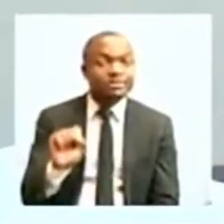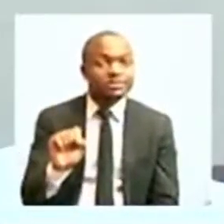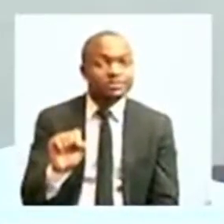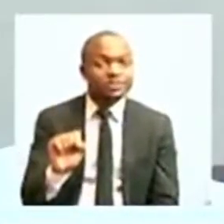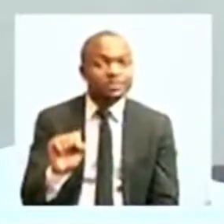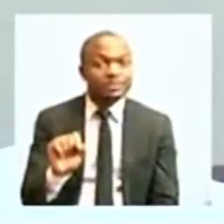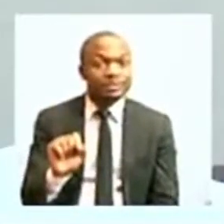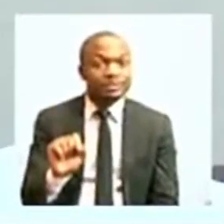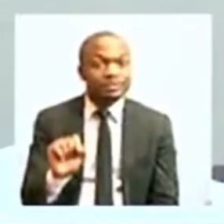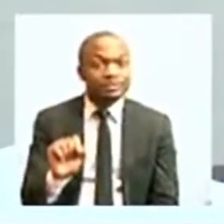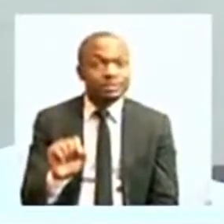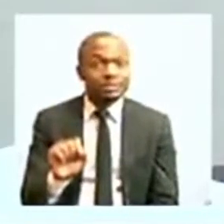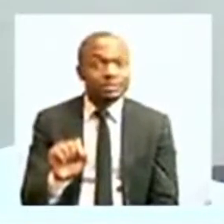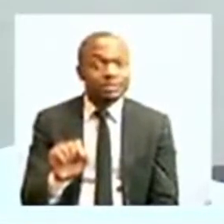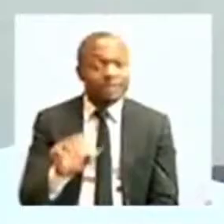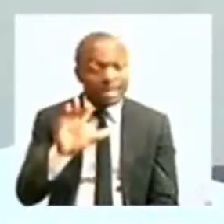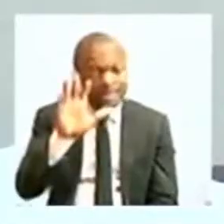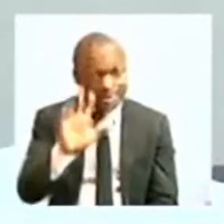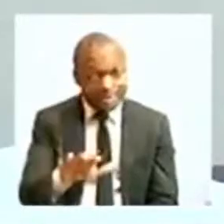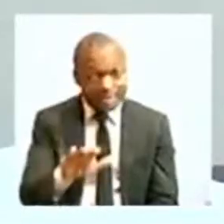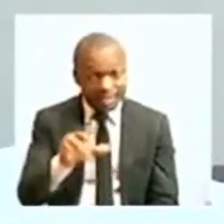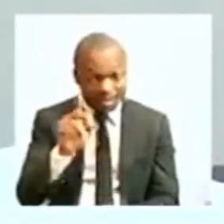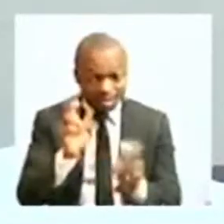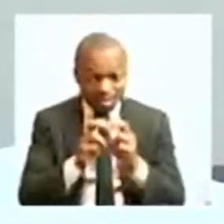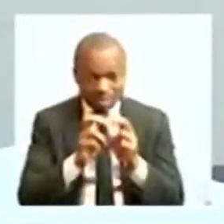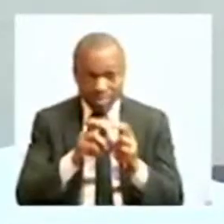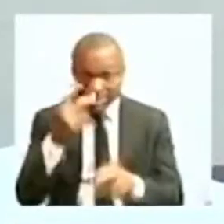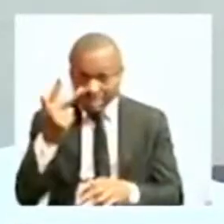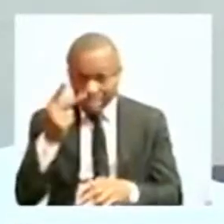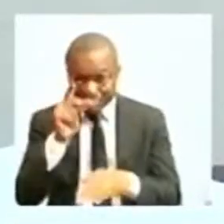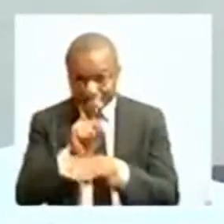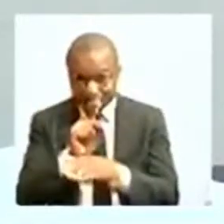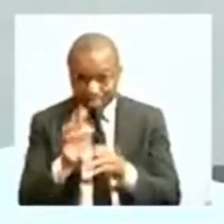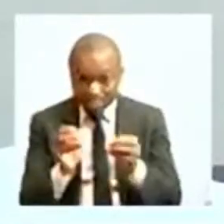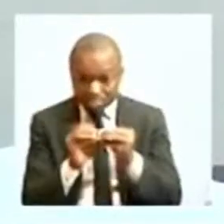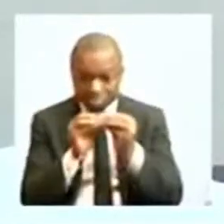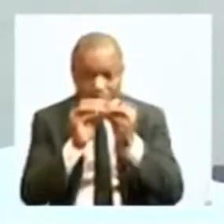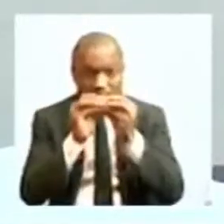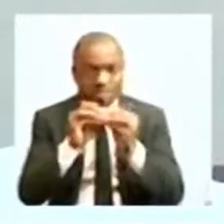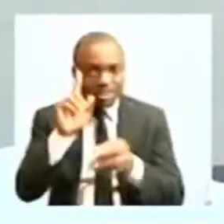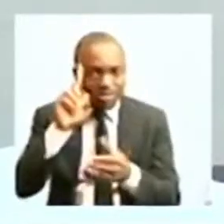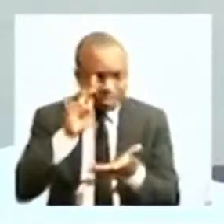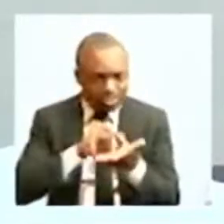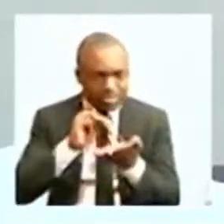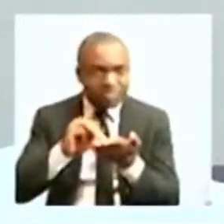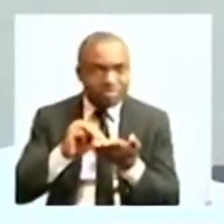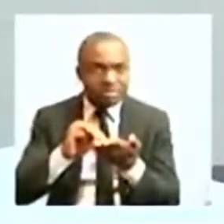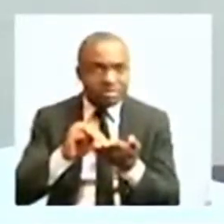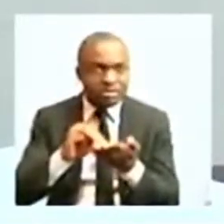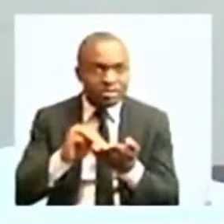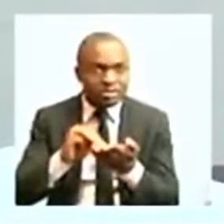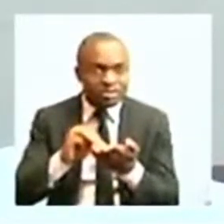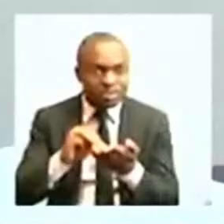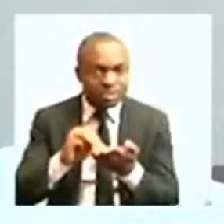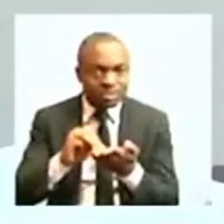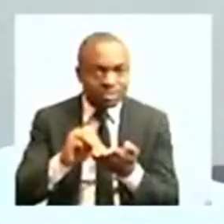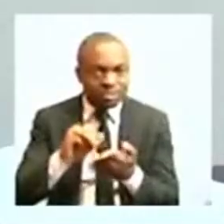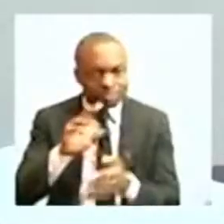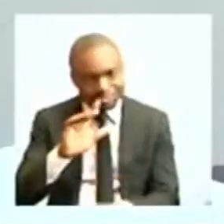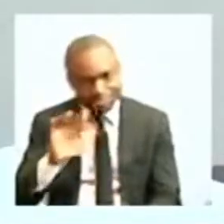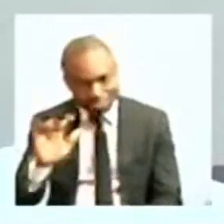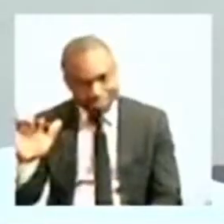There is a contract to do 3 projects. Total was 1 million